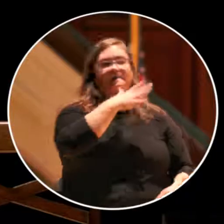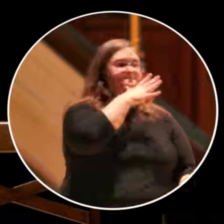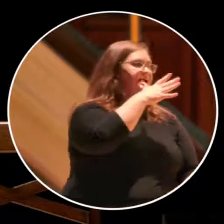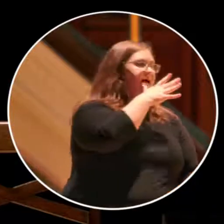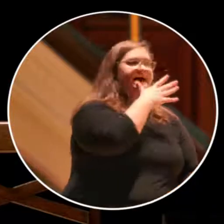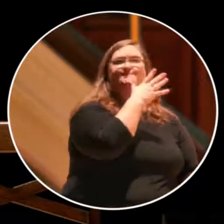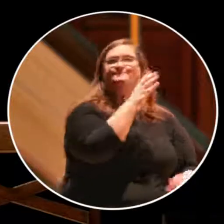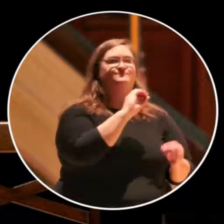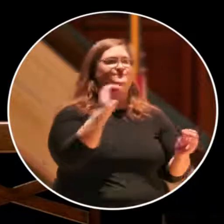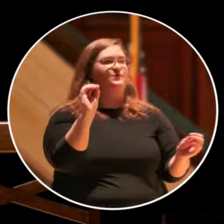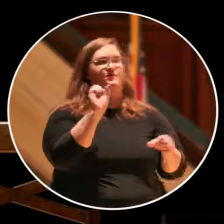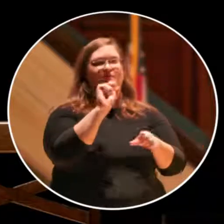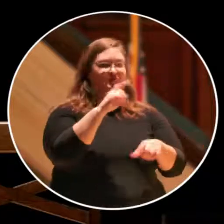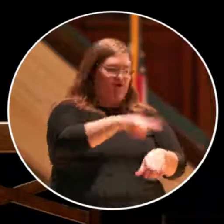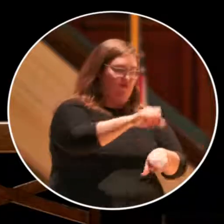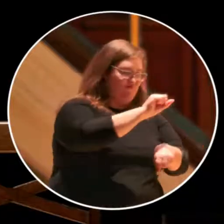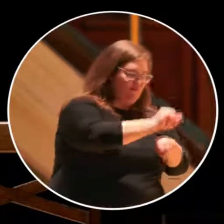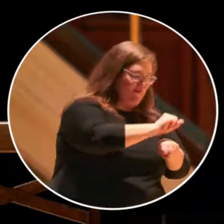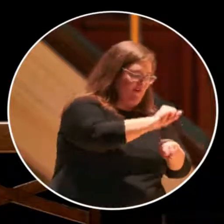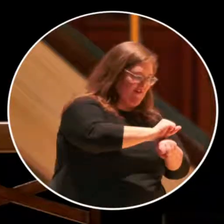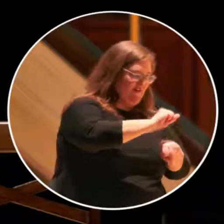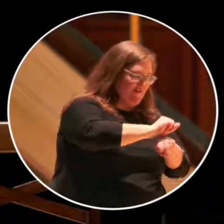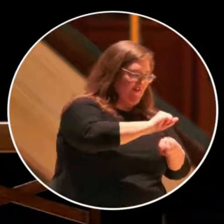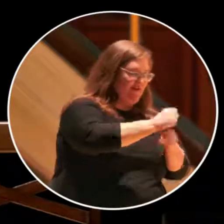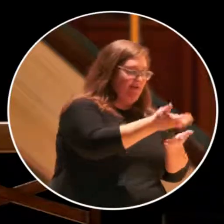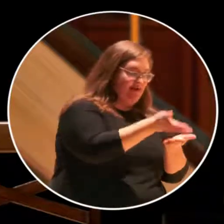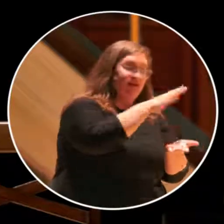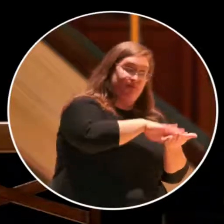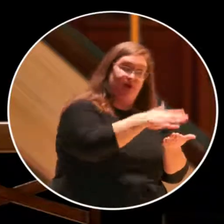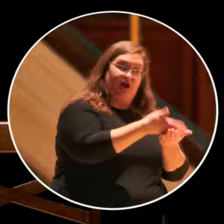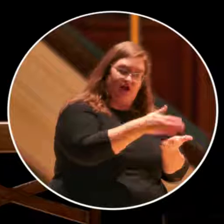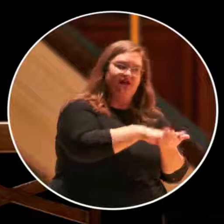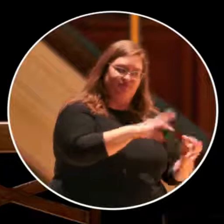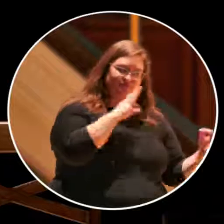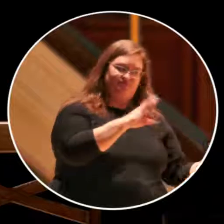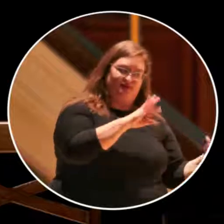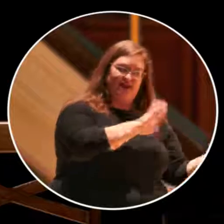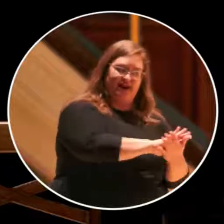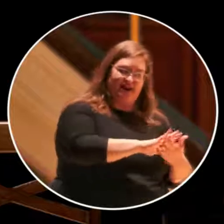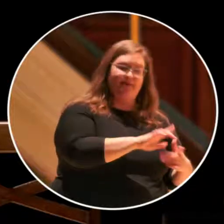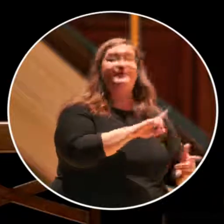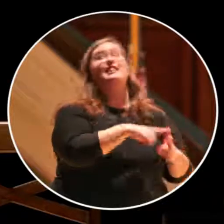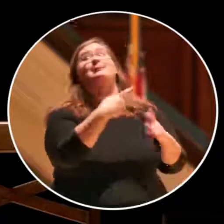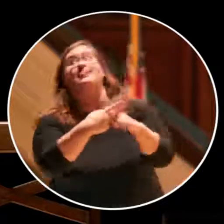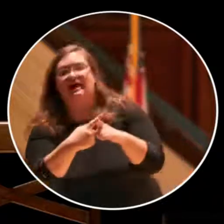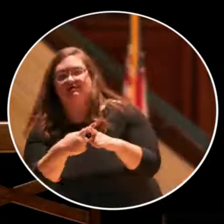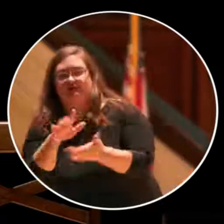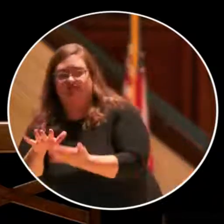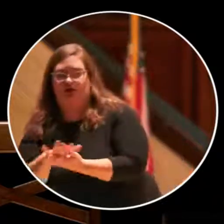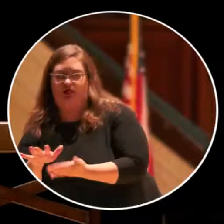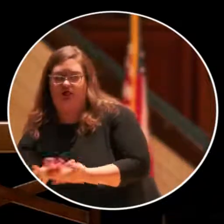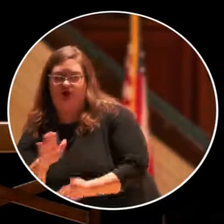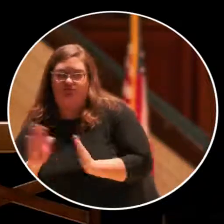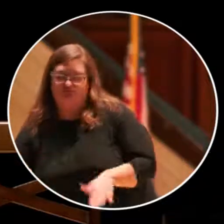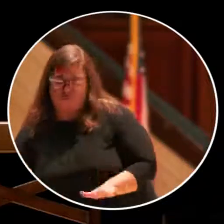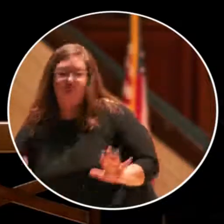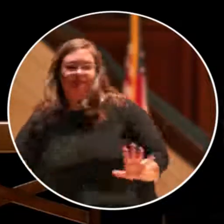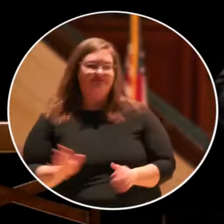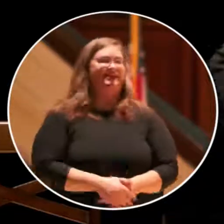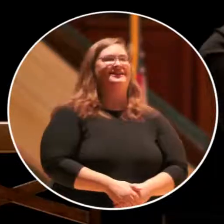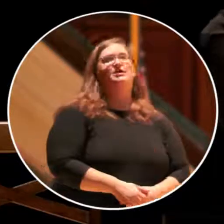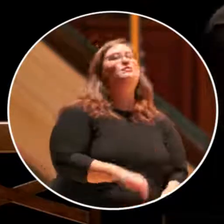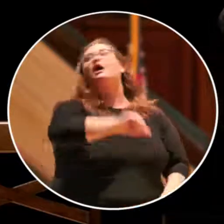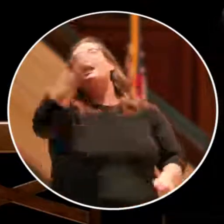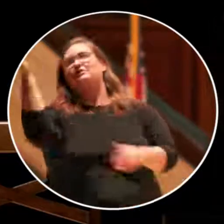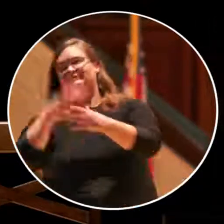shift. No, we were getting some good pancakes, followed by cleaning that we had to do for hours. That was a whole other story, though,